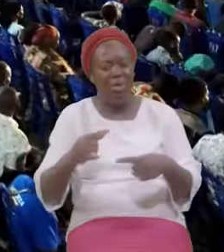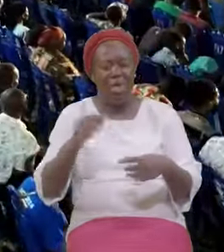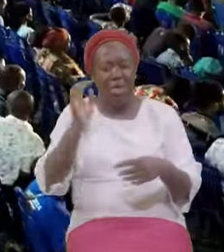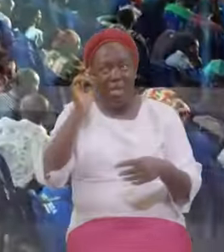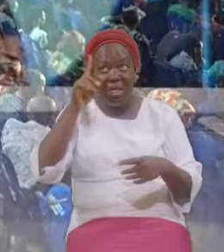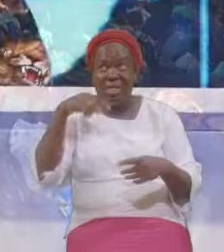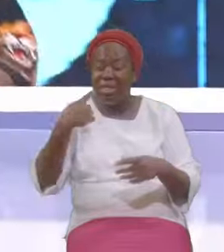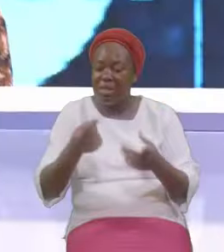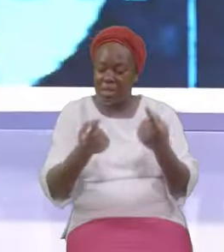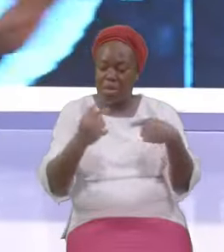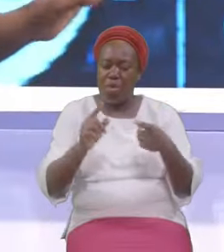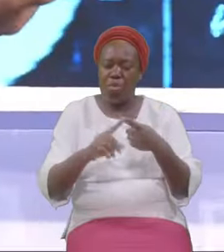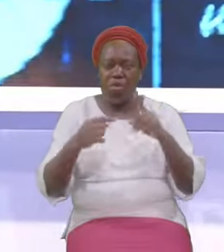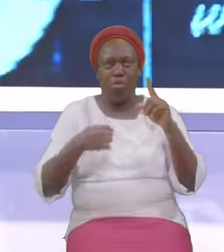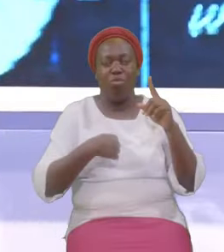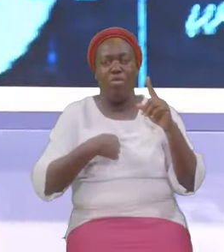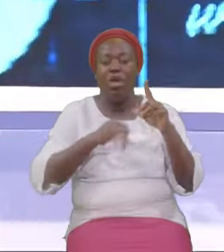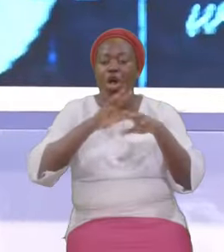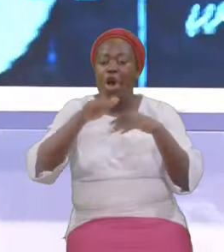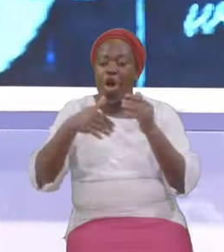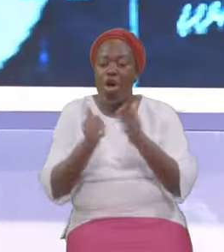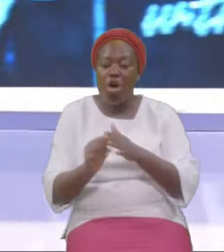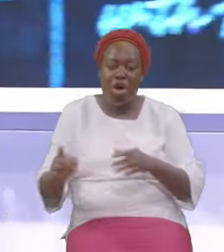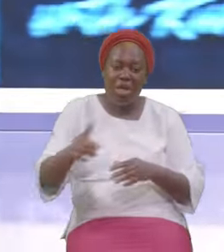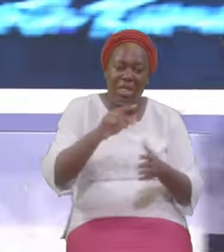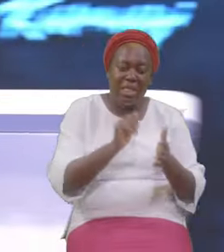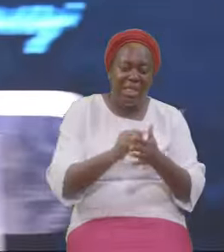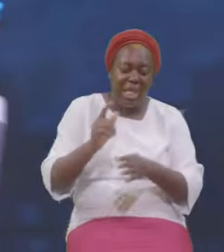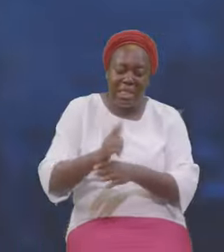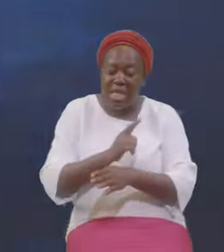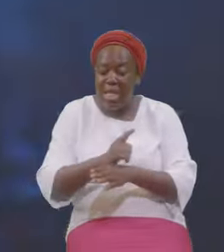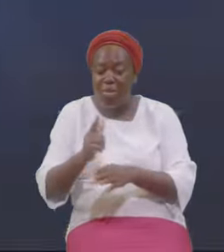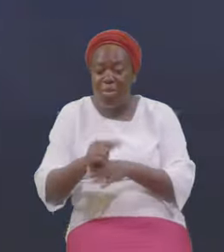me, all ye that labor and are heavy